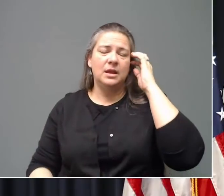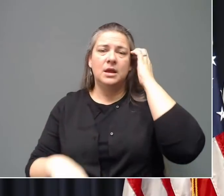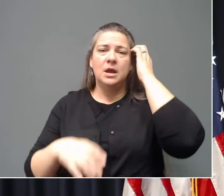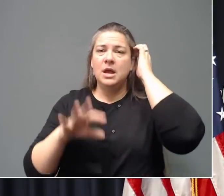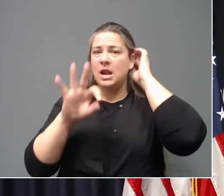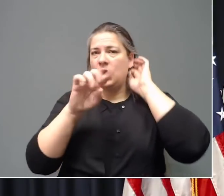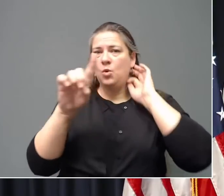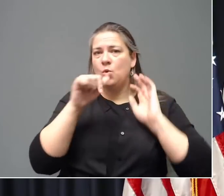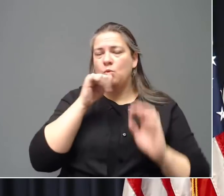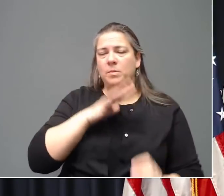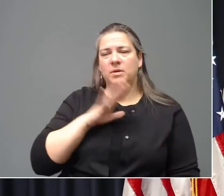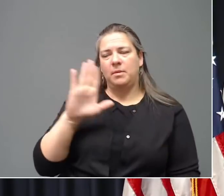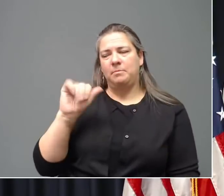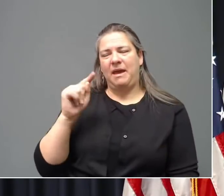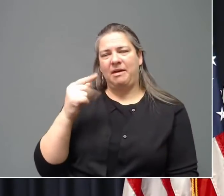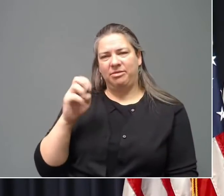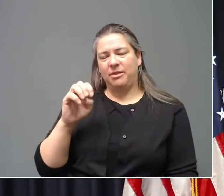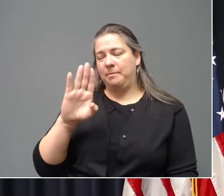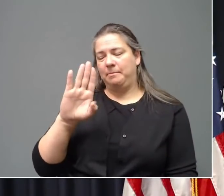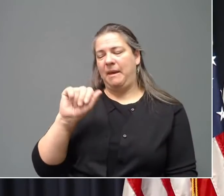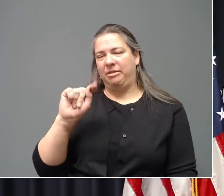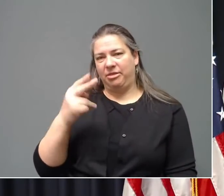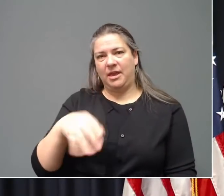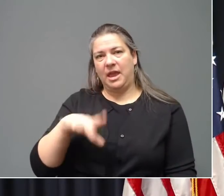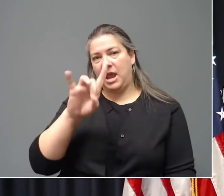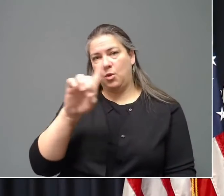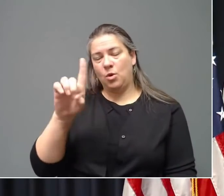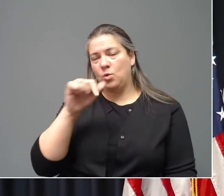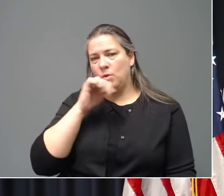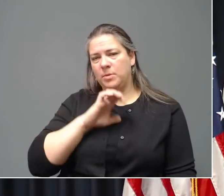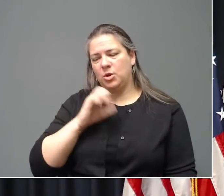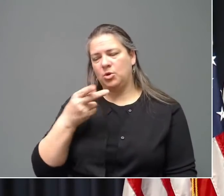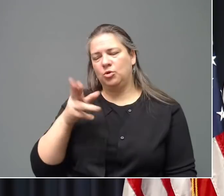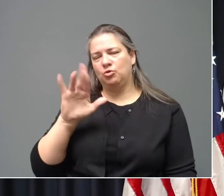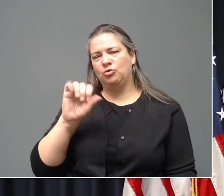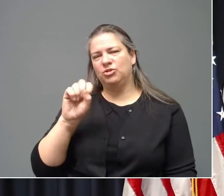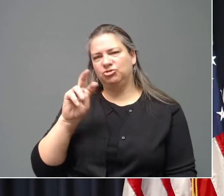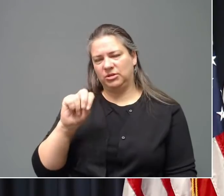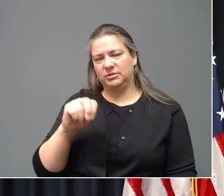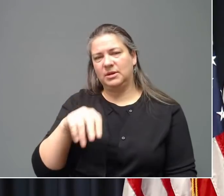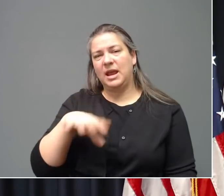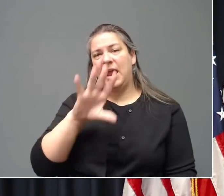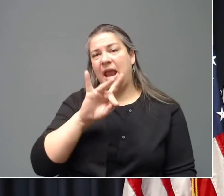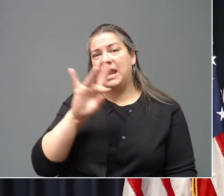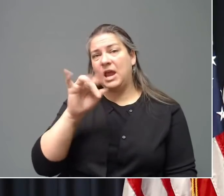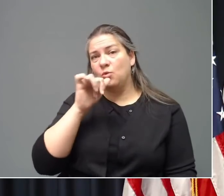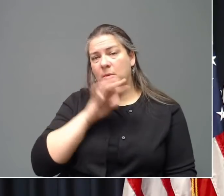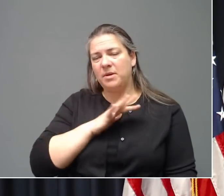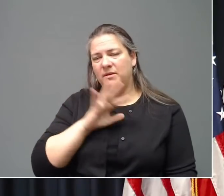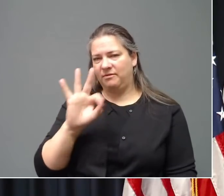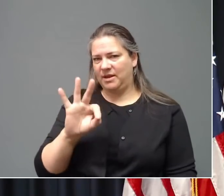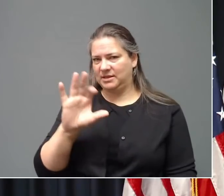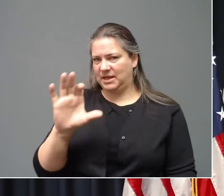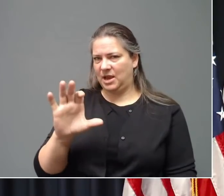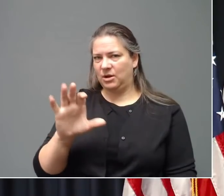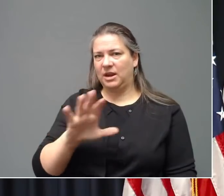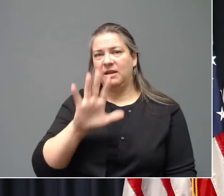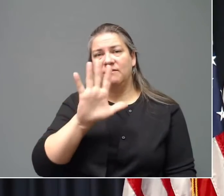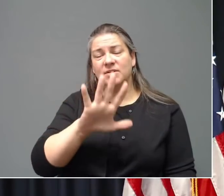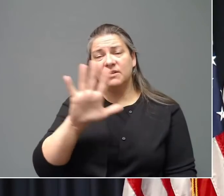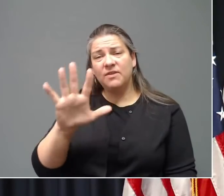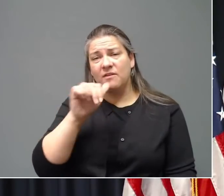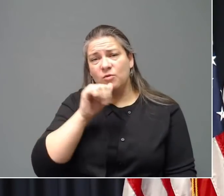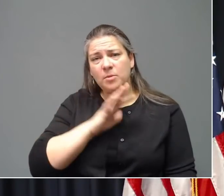Bath, an 81-year-old woman from Christian, an 88-year-old woman from Fayette, a 55-year-old woman from